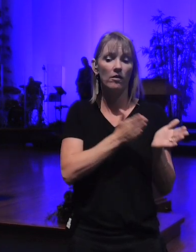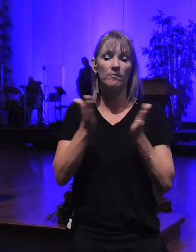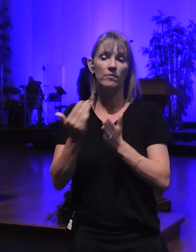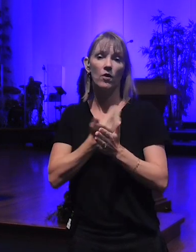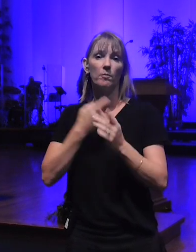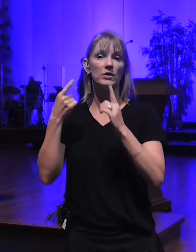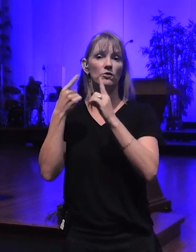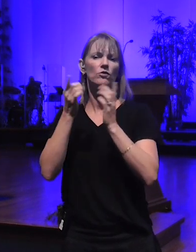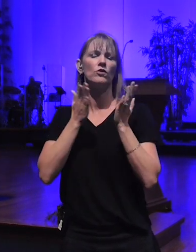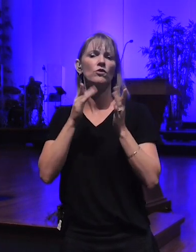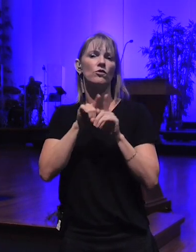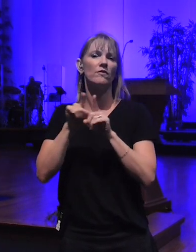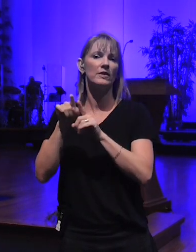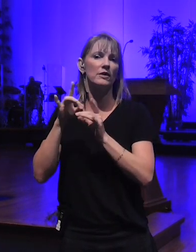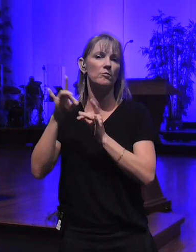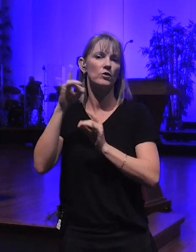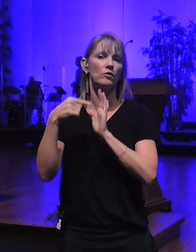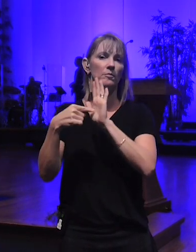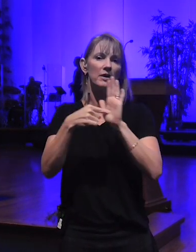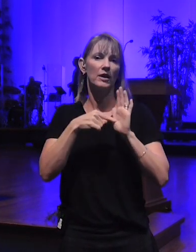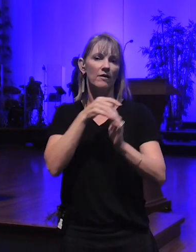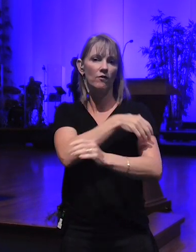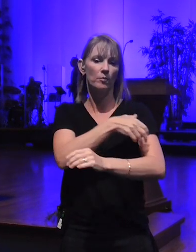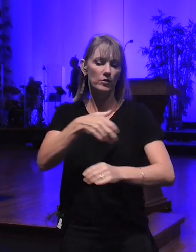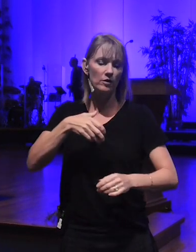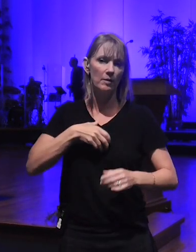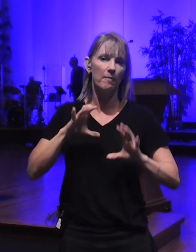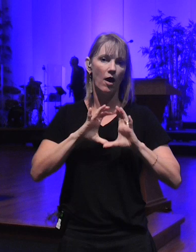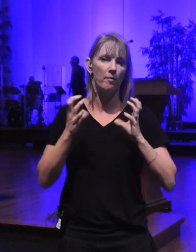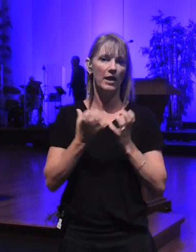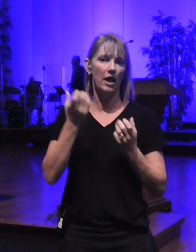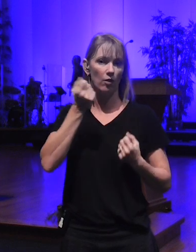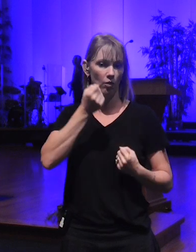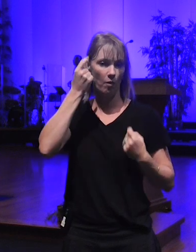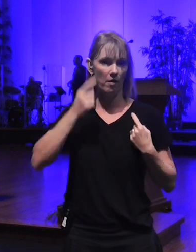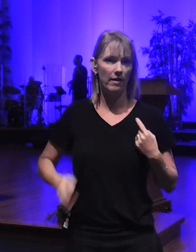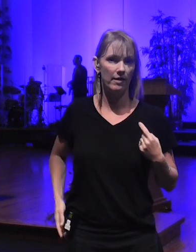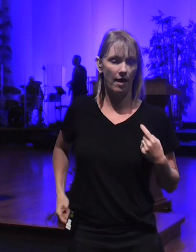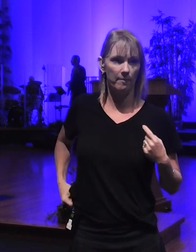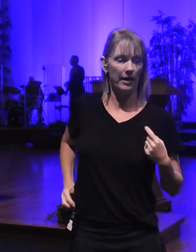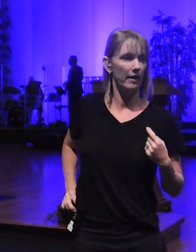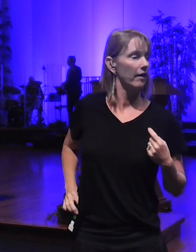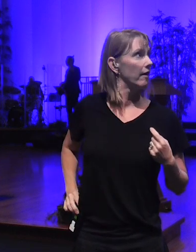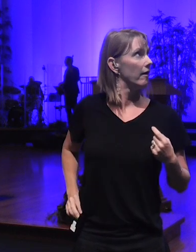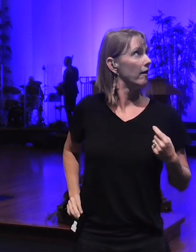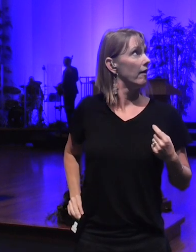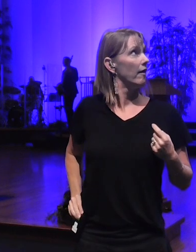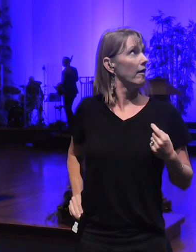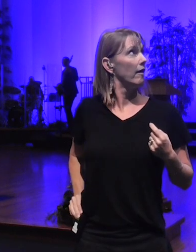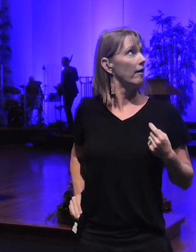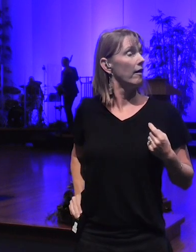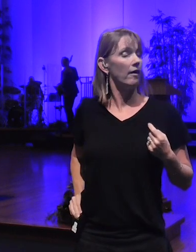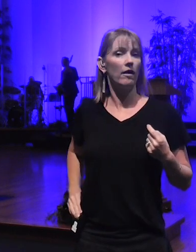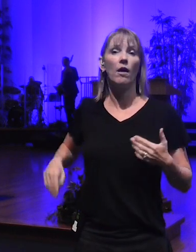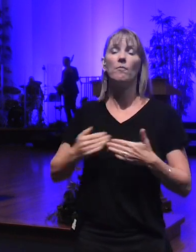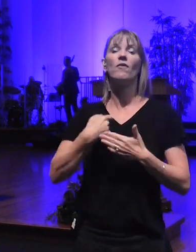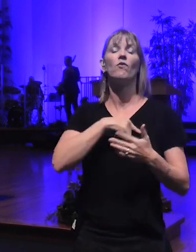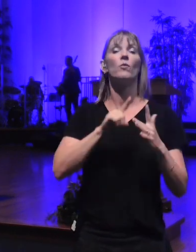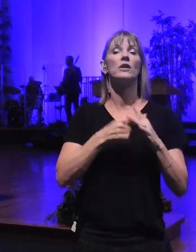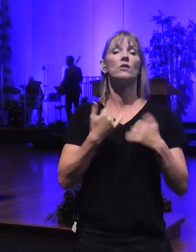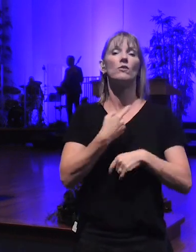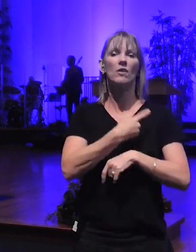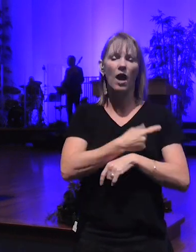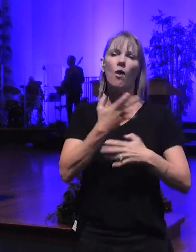for all. Our mission, to serve as a spiritual beacon for personal empowerment and global enlightenment. Before we get